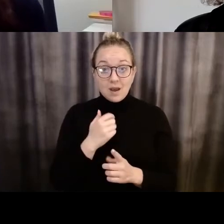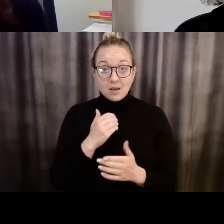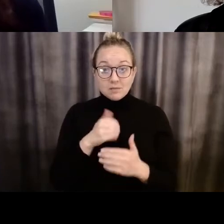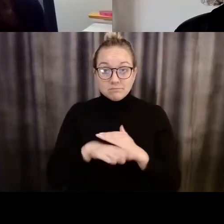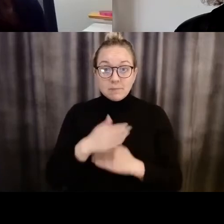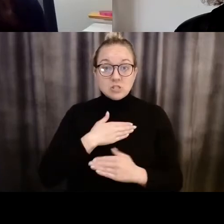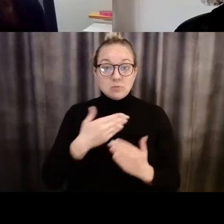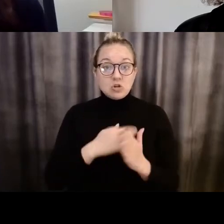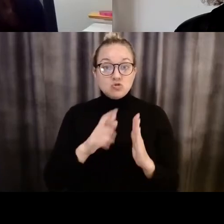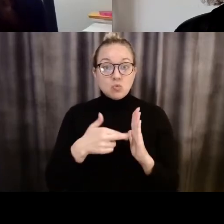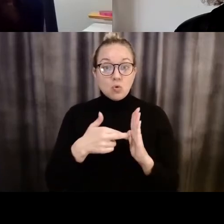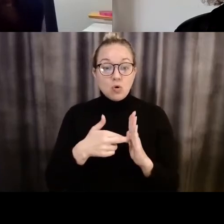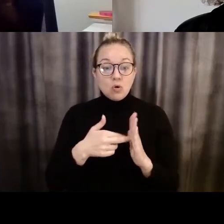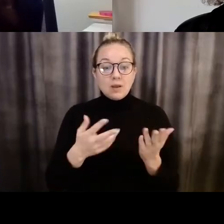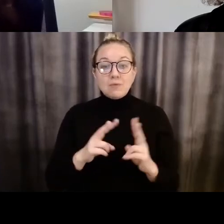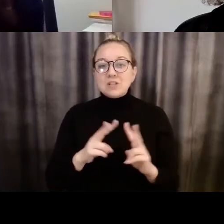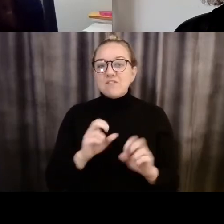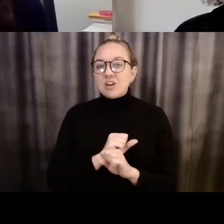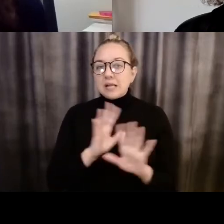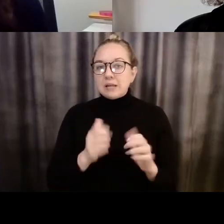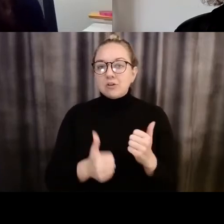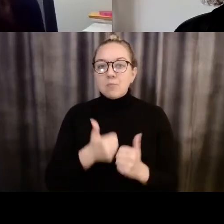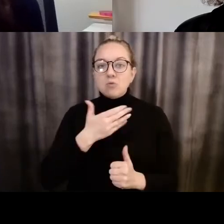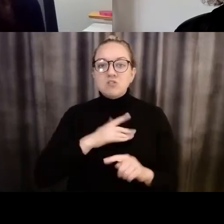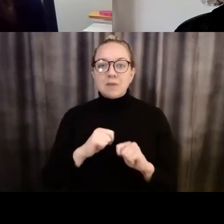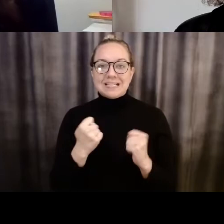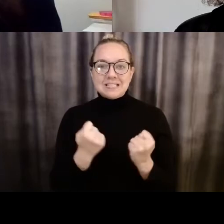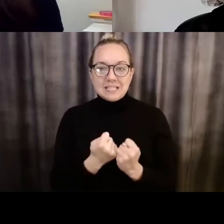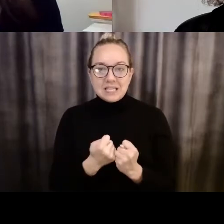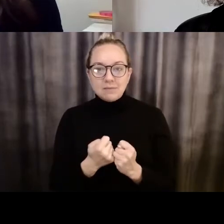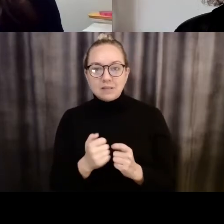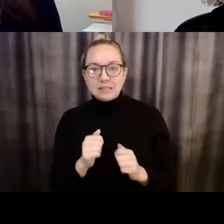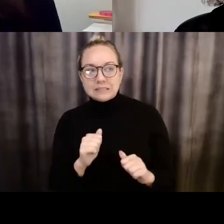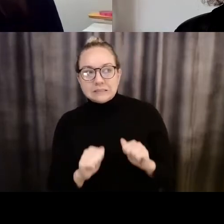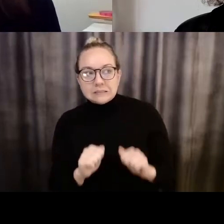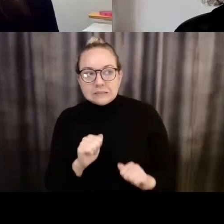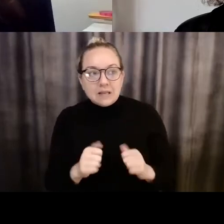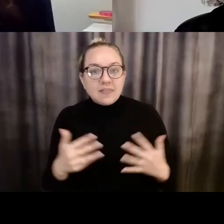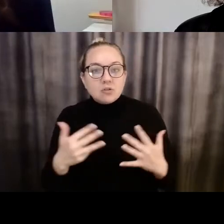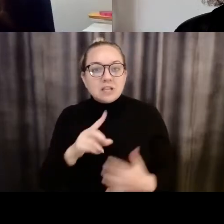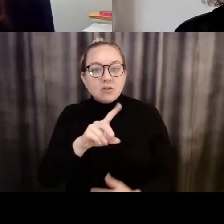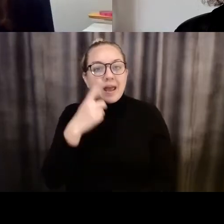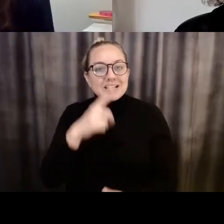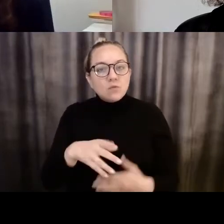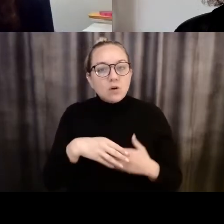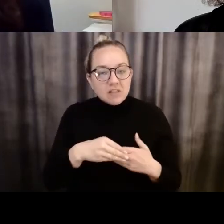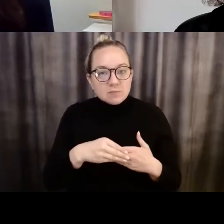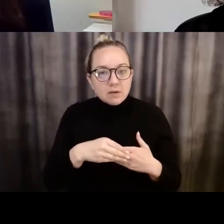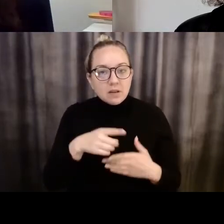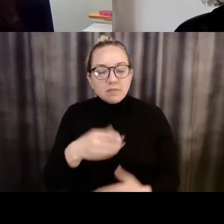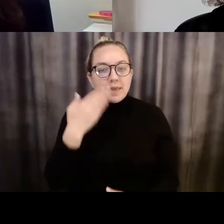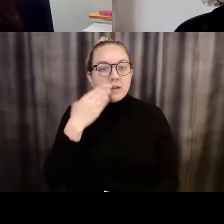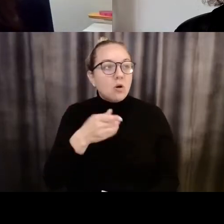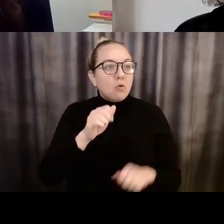for me that most of my team didn't feel comfortable asking for that flexibility. Like they didn't know they could reach out and say, hey, I have the